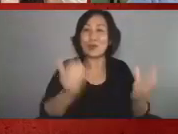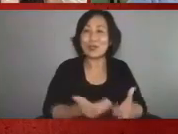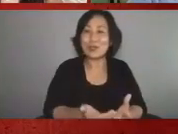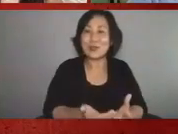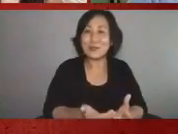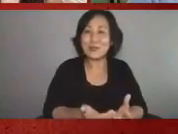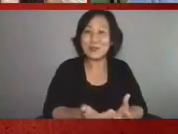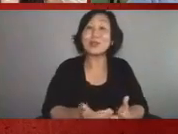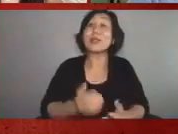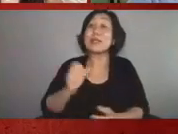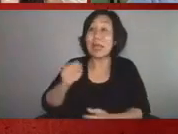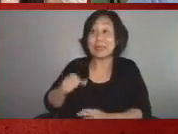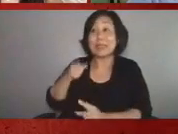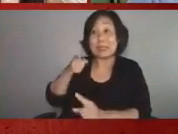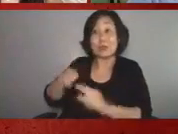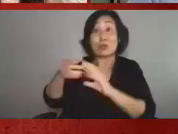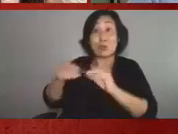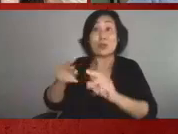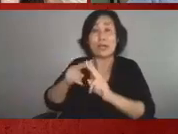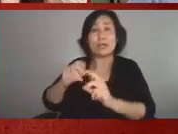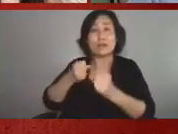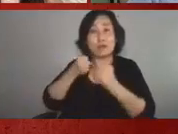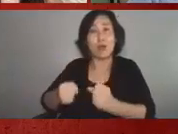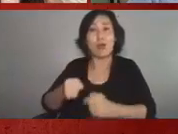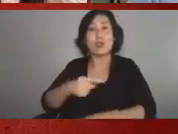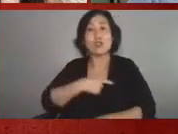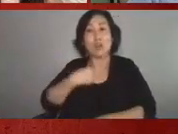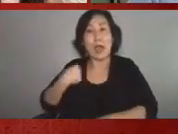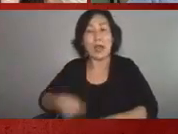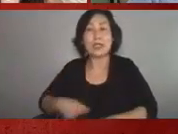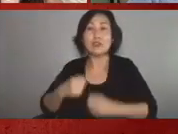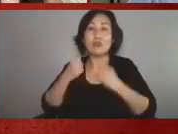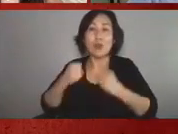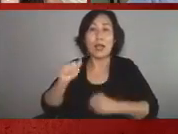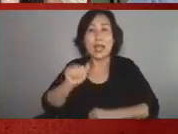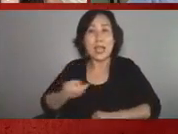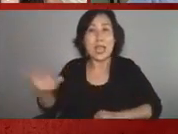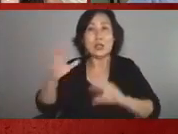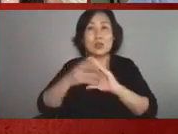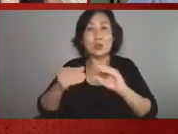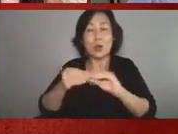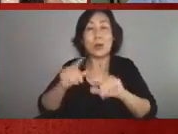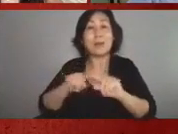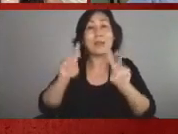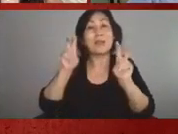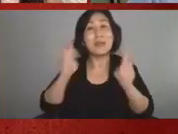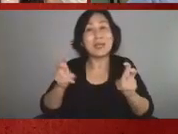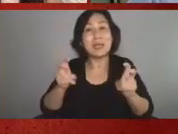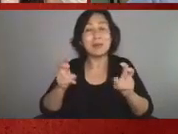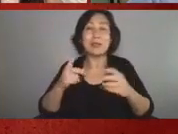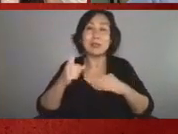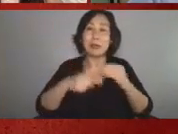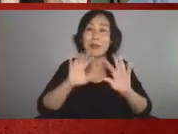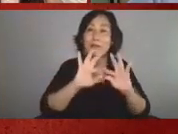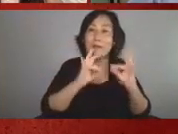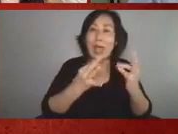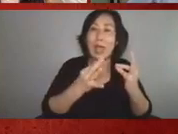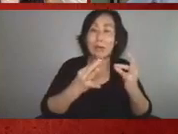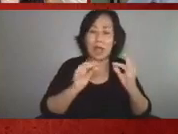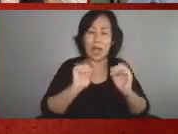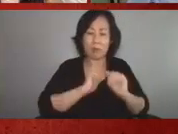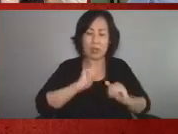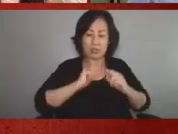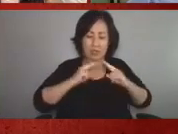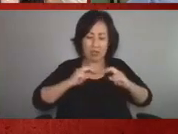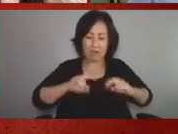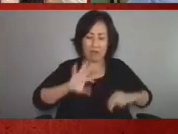a very Chinese story. It's a very Asian story, but its themes of family and figuring out oneself,